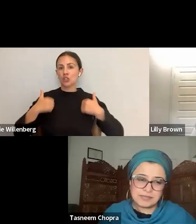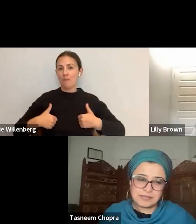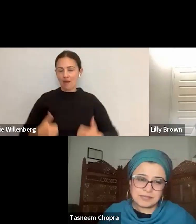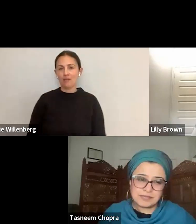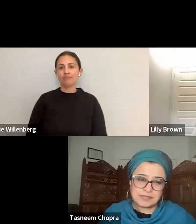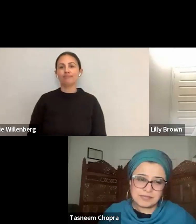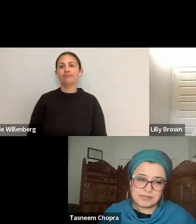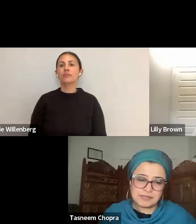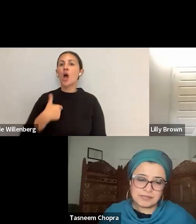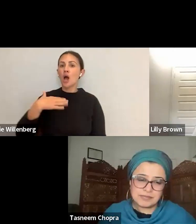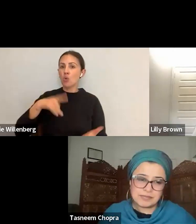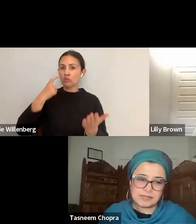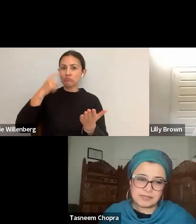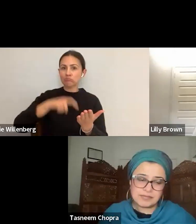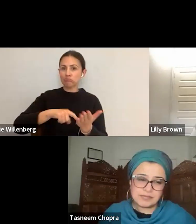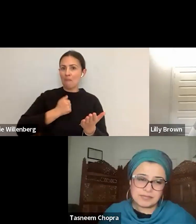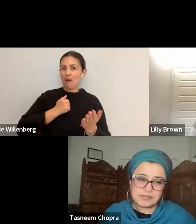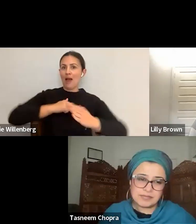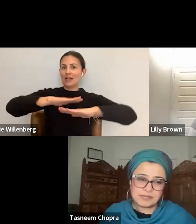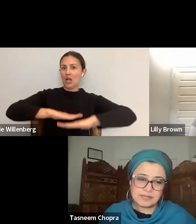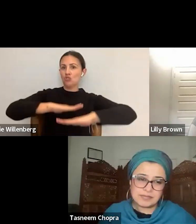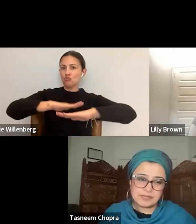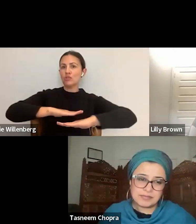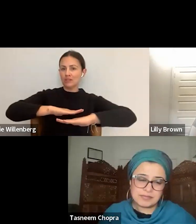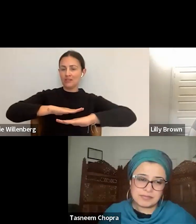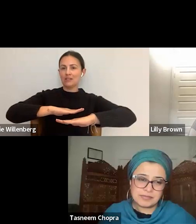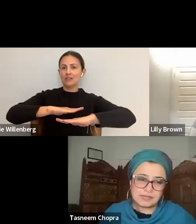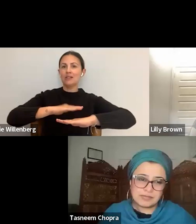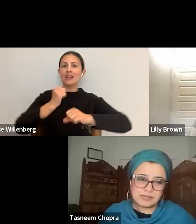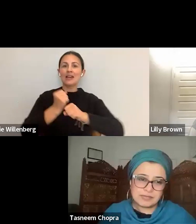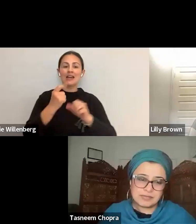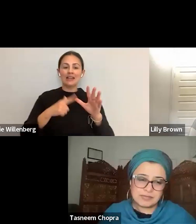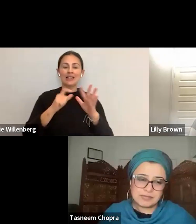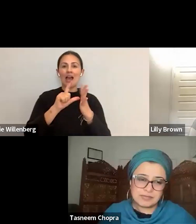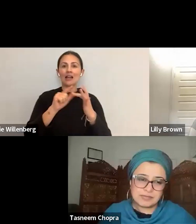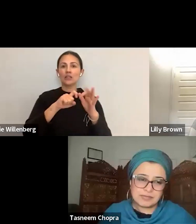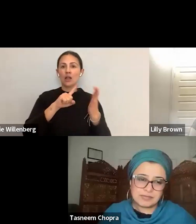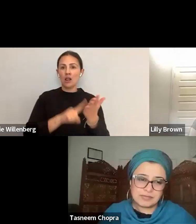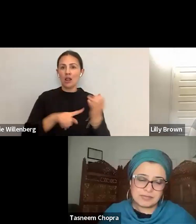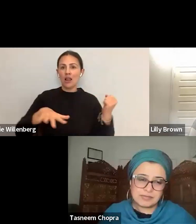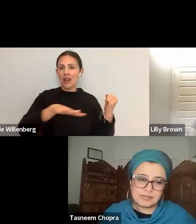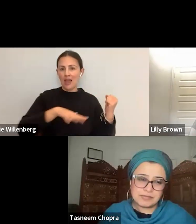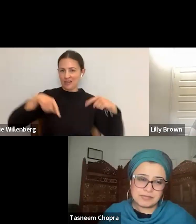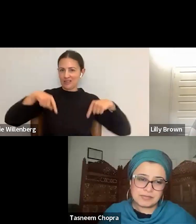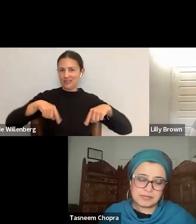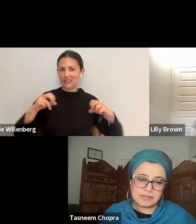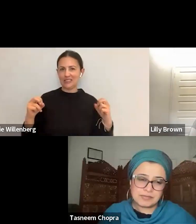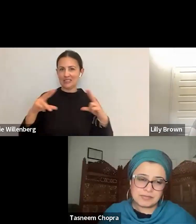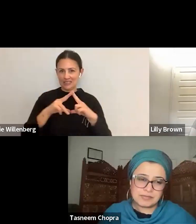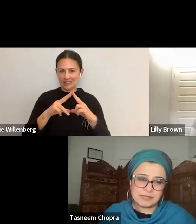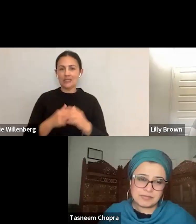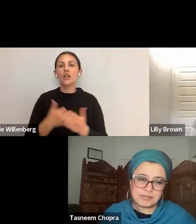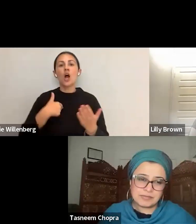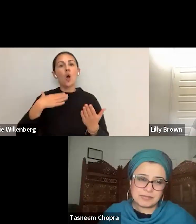like to acknowledge the country that I'm dialing in from today. I'm on Gadigal in Moraine, also known as Sydney, and to pay my deep respects